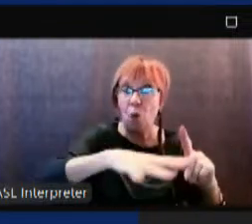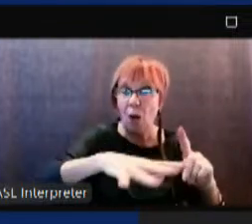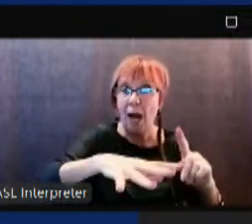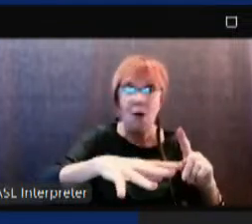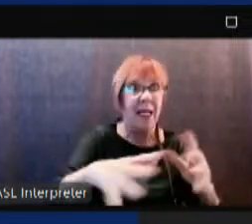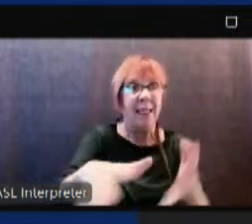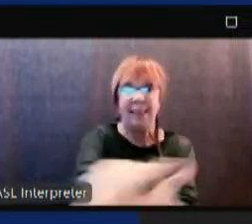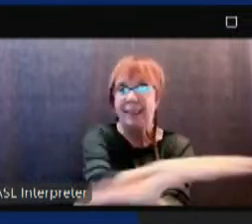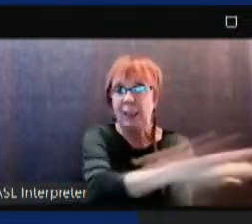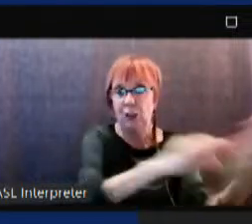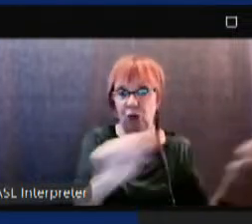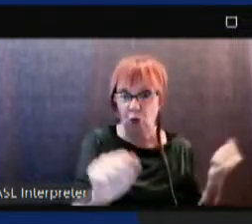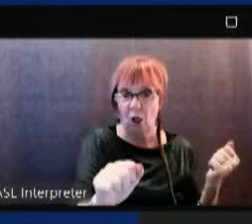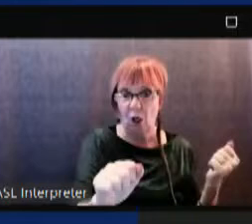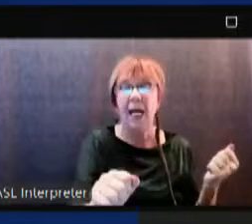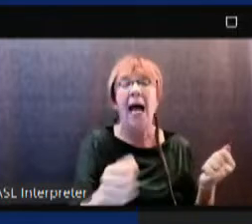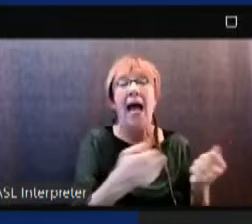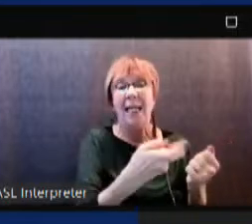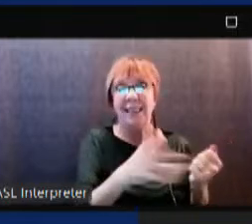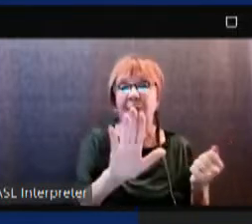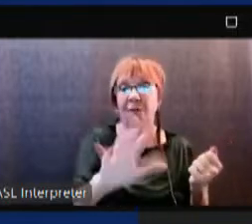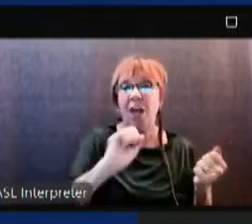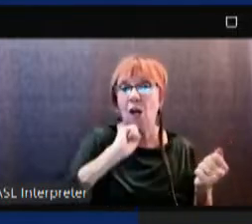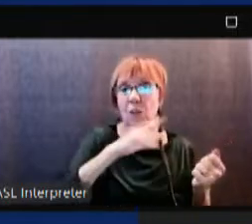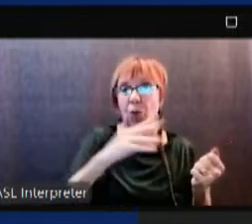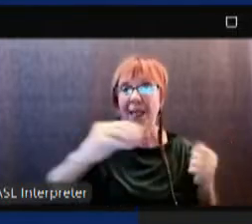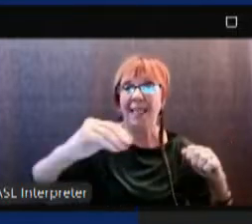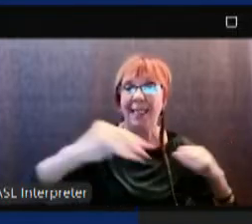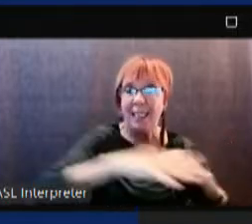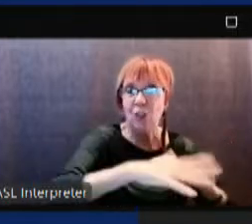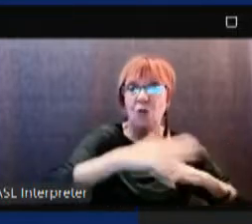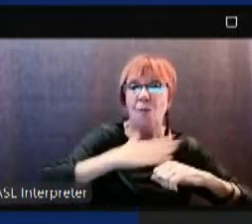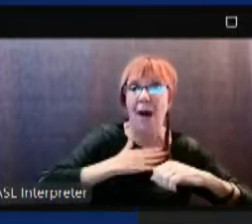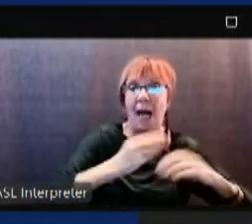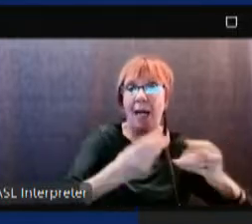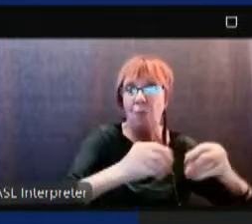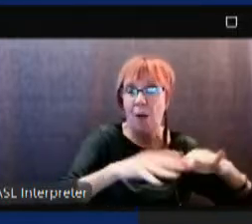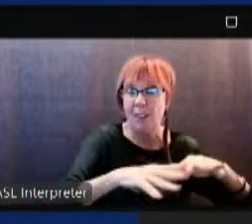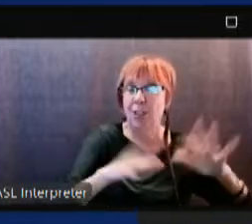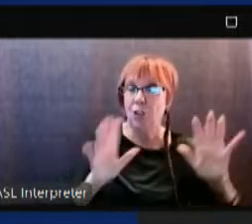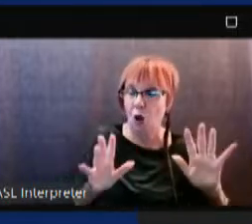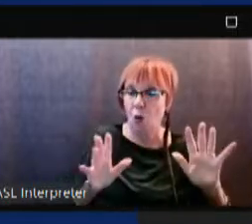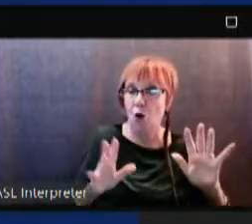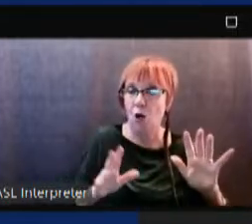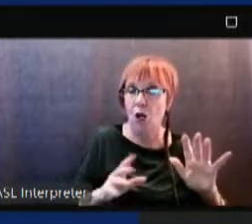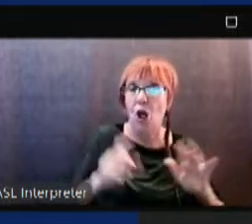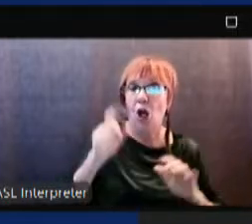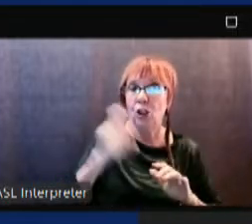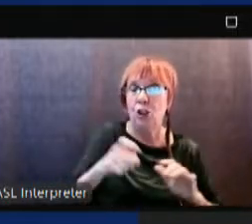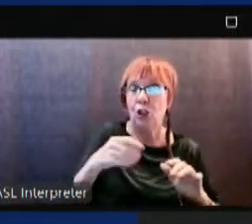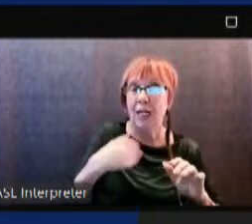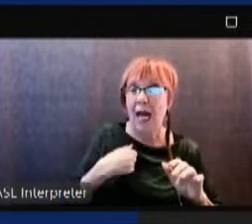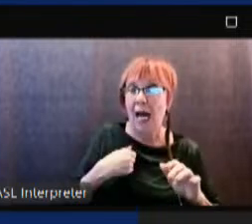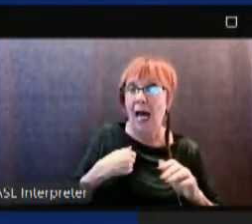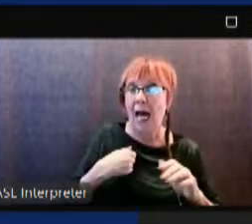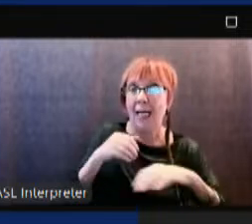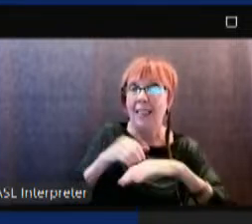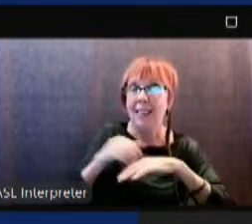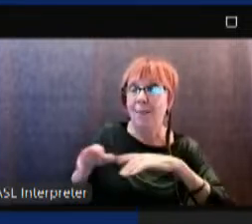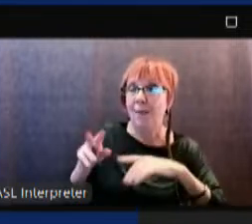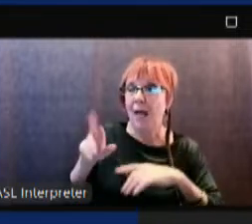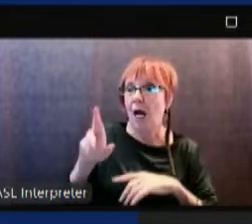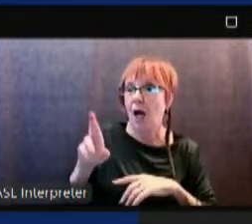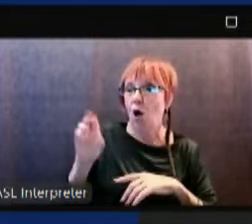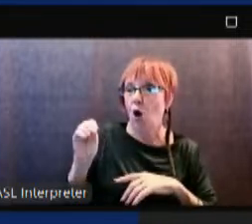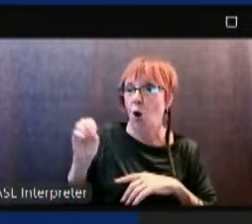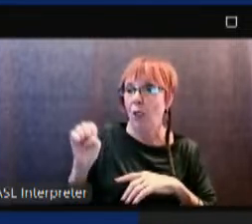into my yard/property. First question, can I or should I submit an ROE so that the Army Corps of